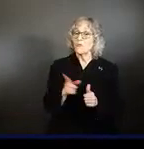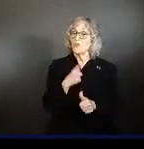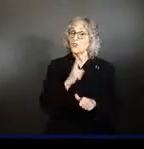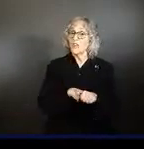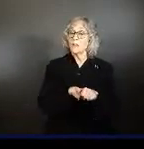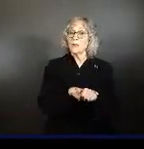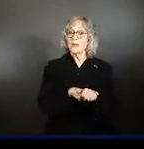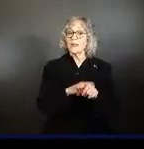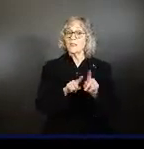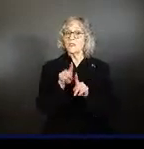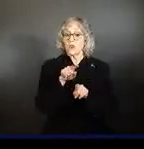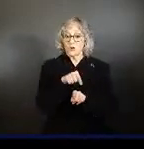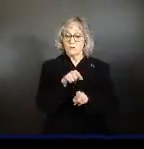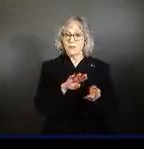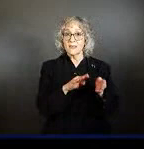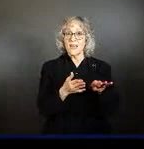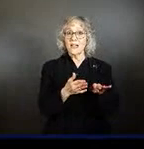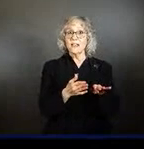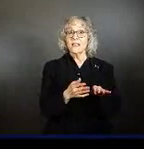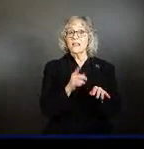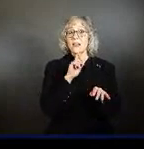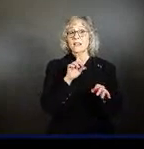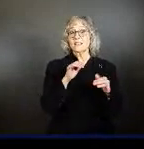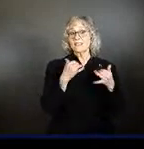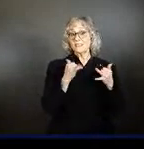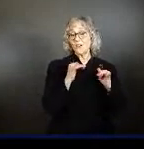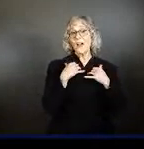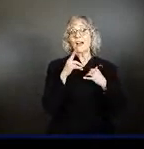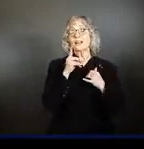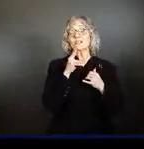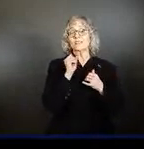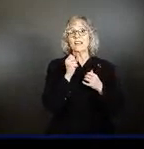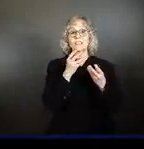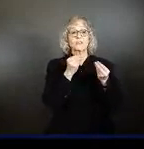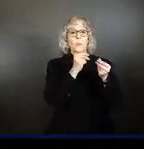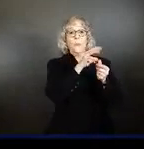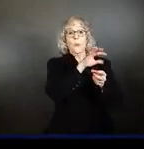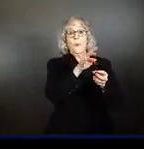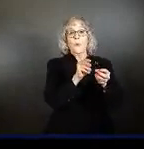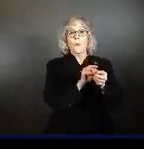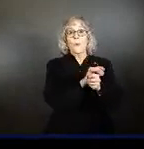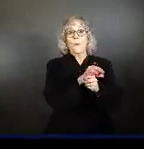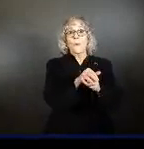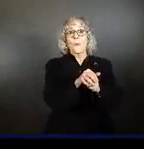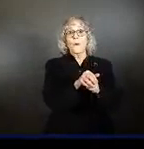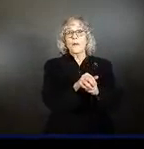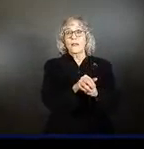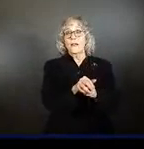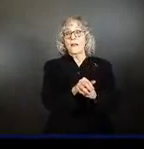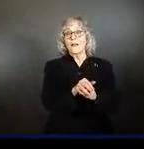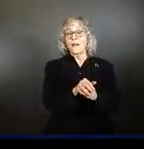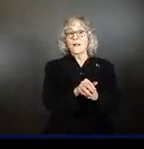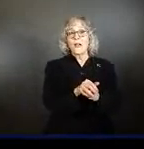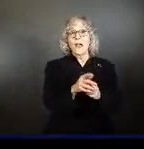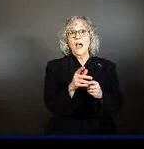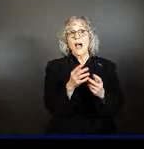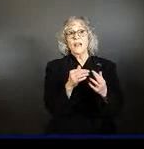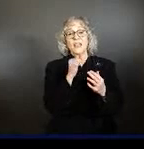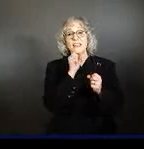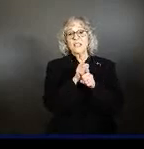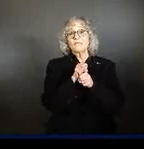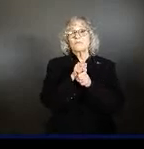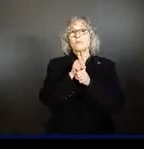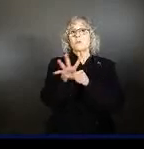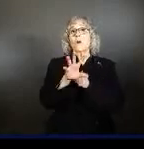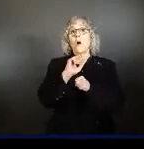that the star that died actually still has dust around it. It's dusty, which basically means it either didn't expel all of its